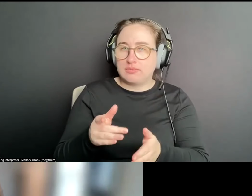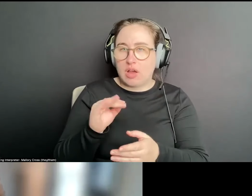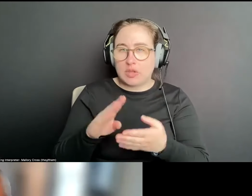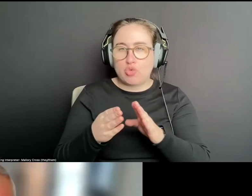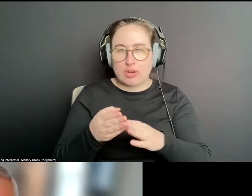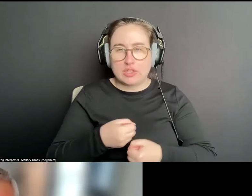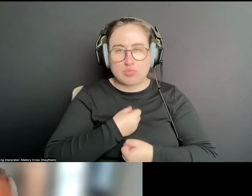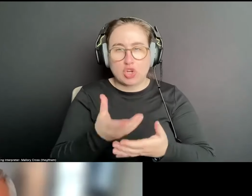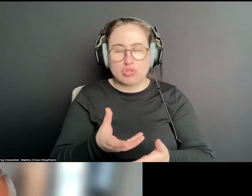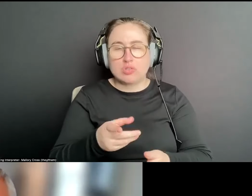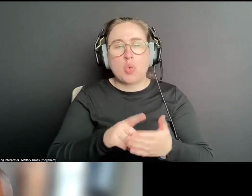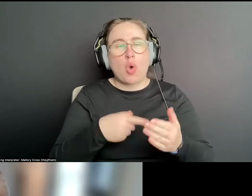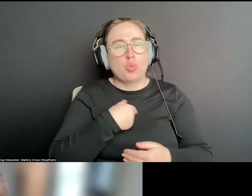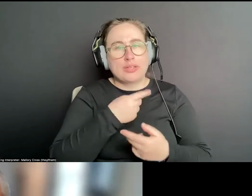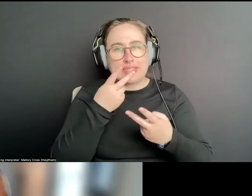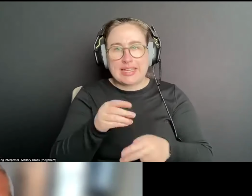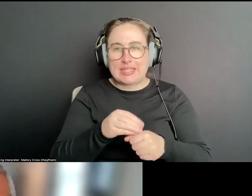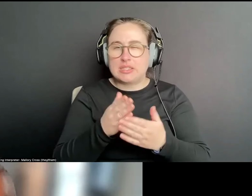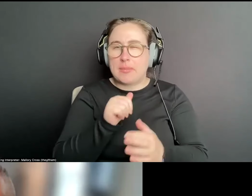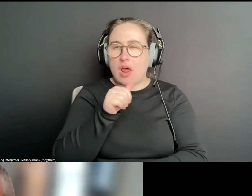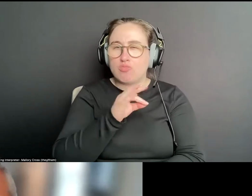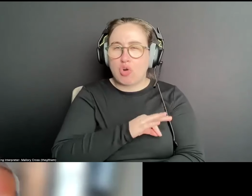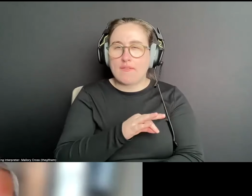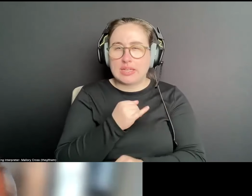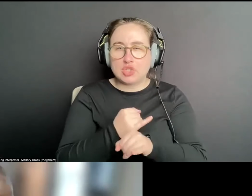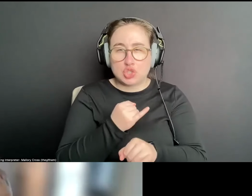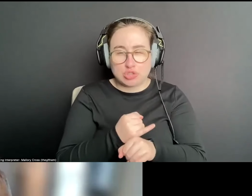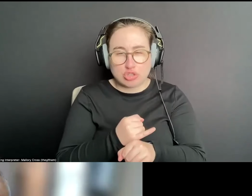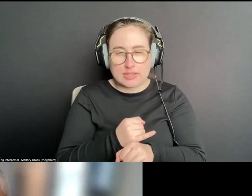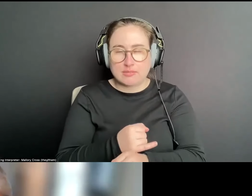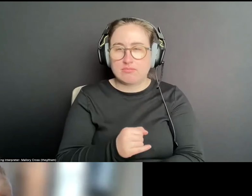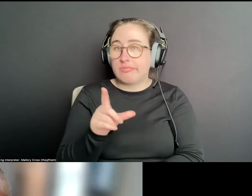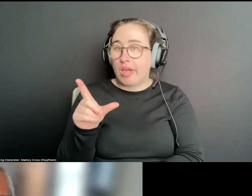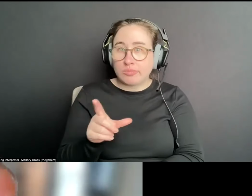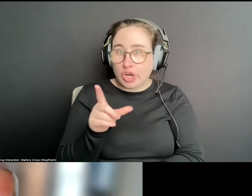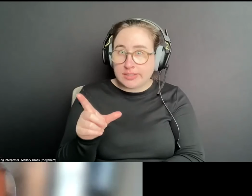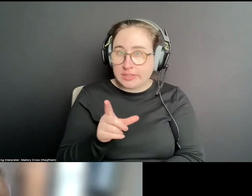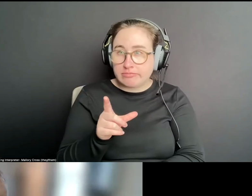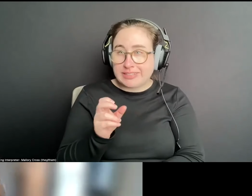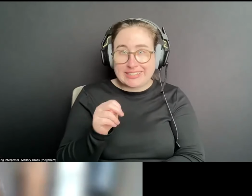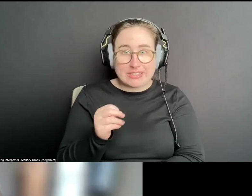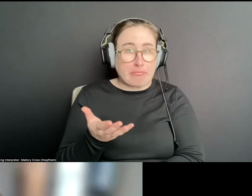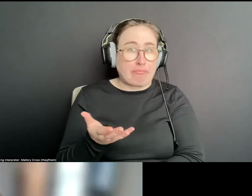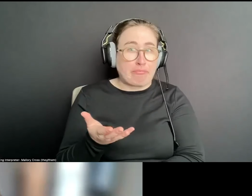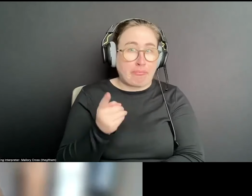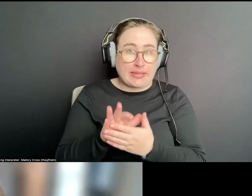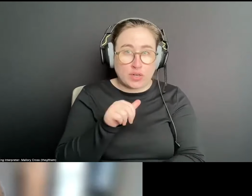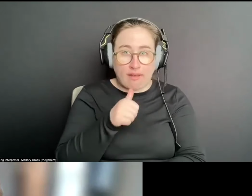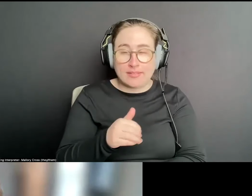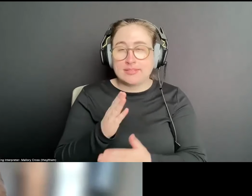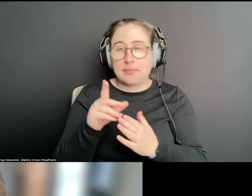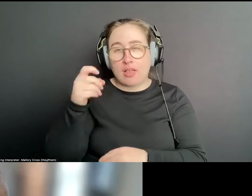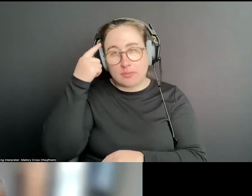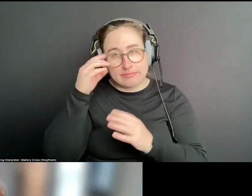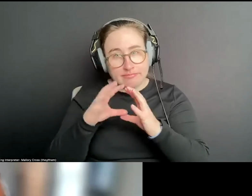you see in some nonprofit institutions, libraries, believe it or not, some local government